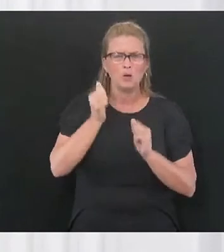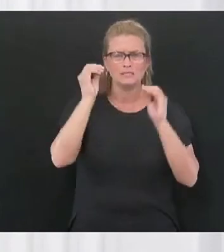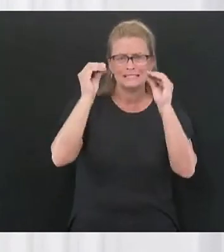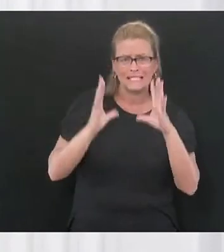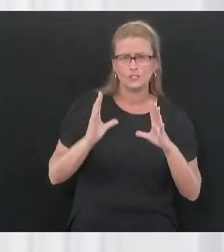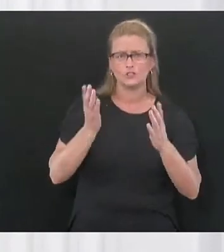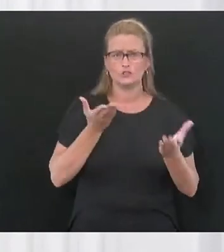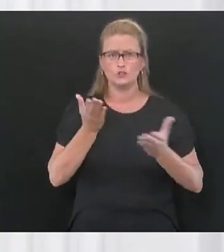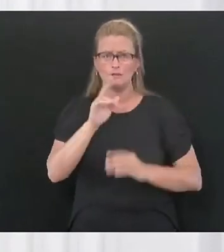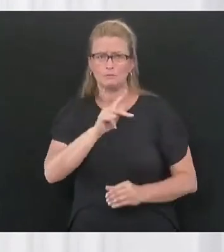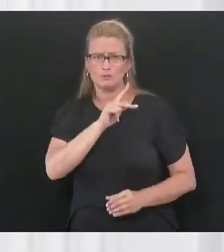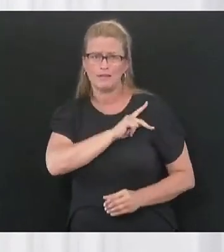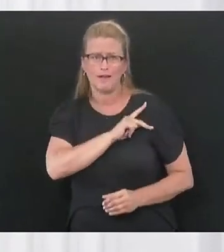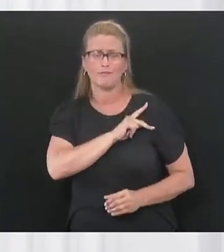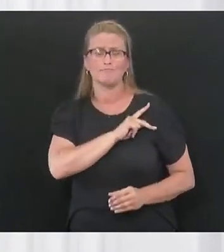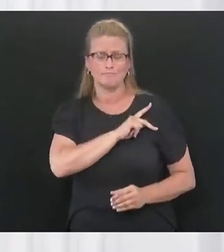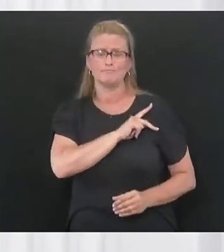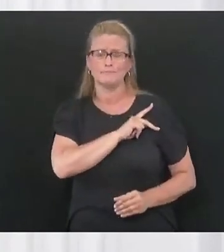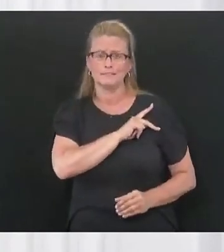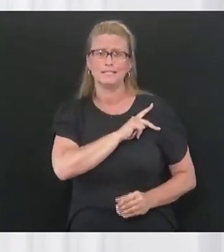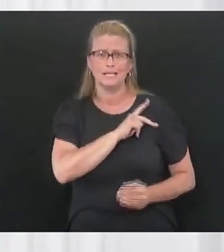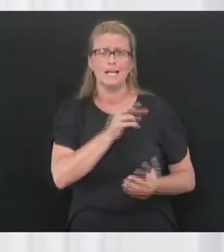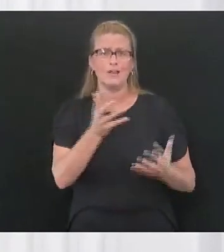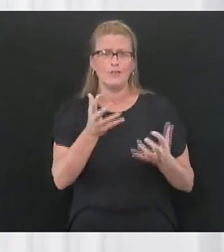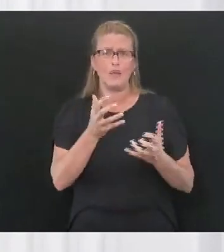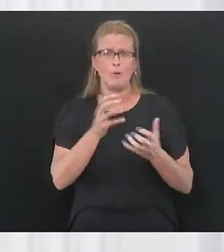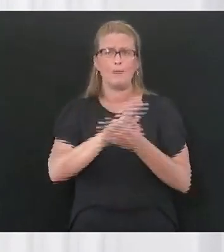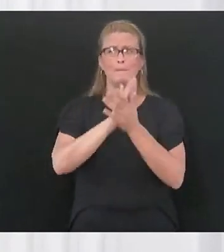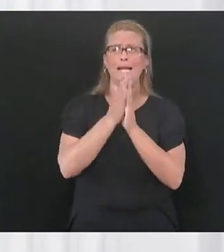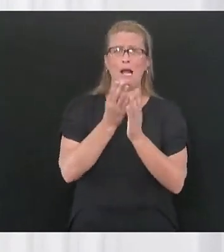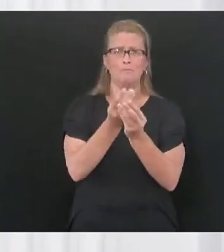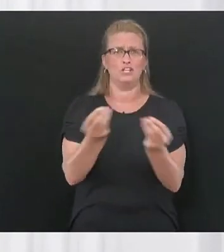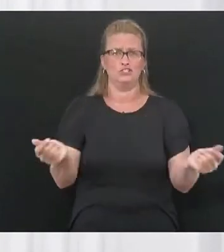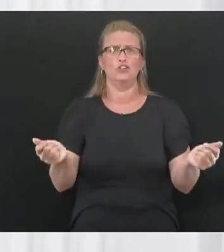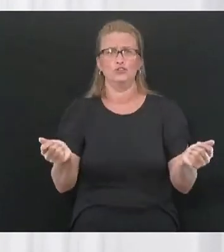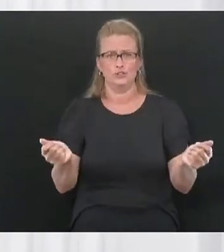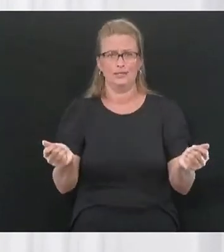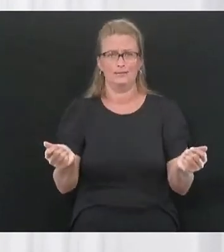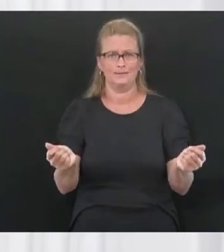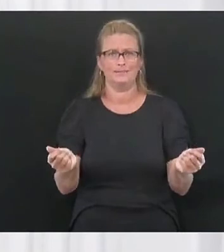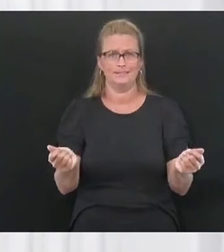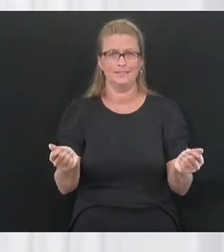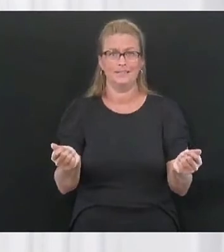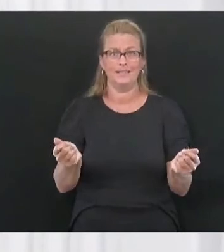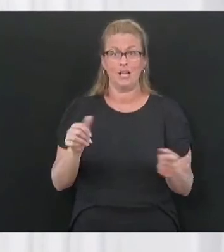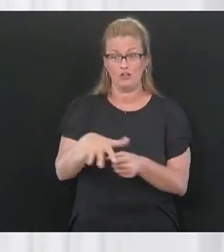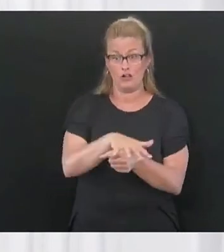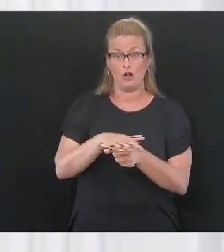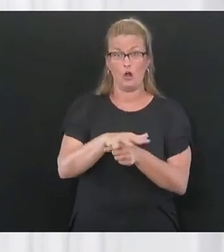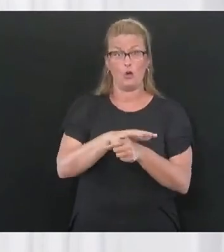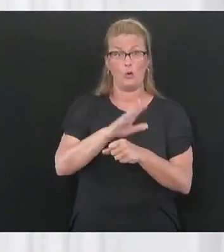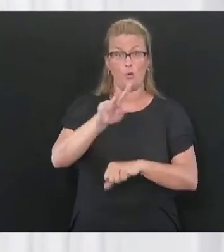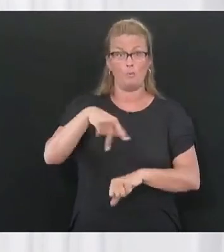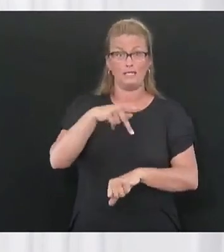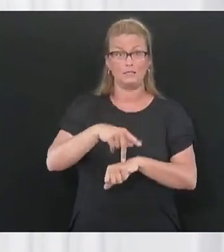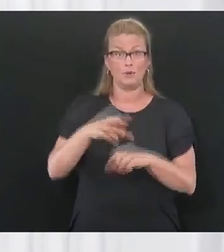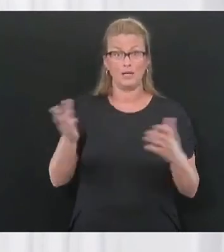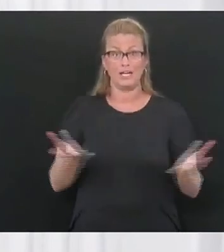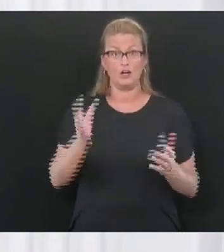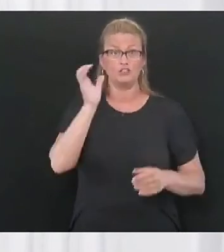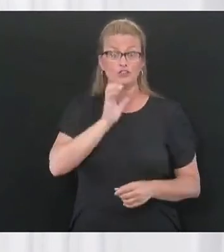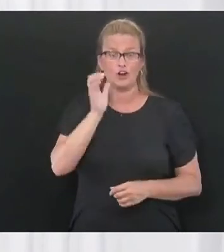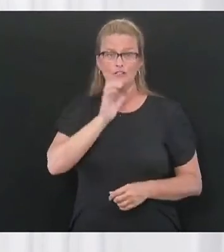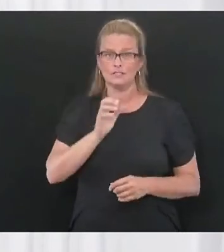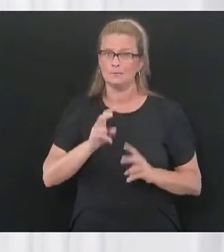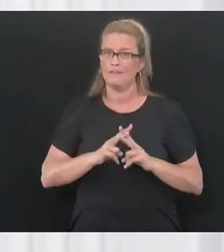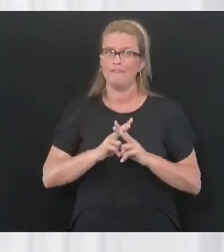personnel. They want to be part of the solution. We know that a local principal here in Charleston has been